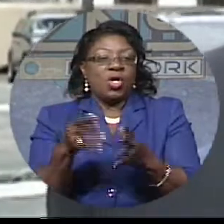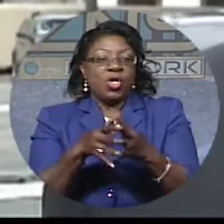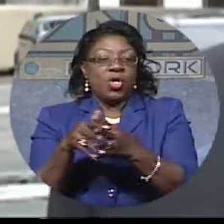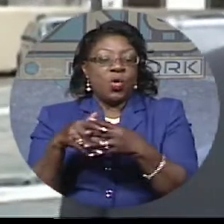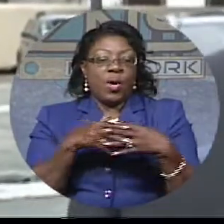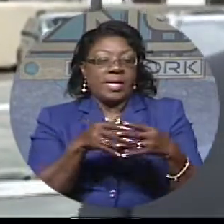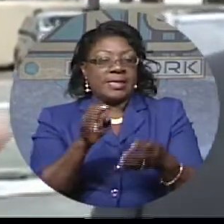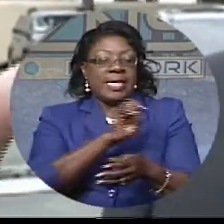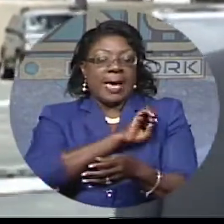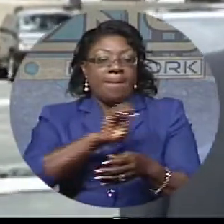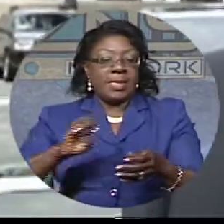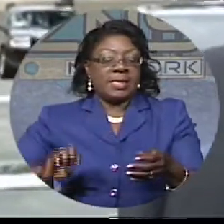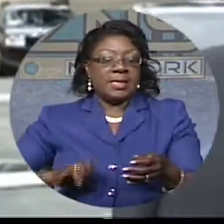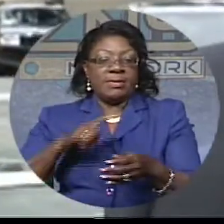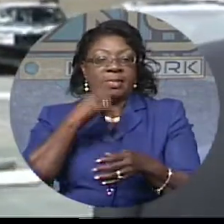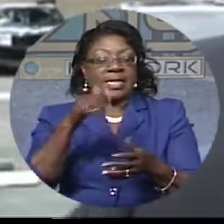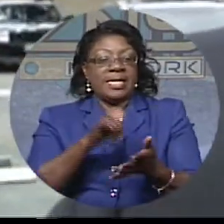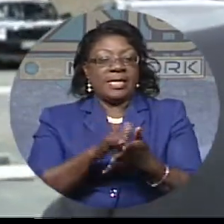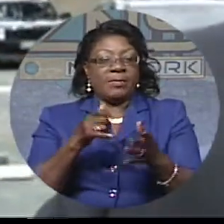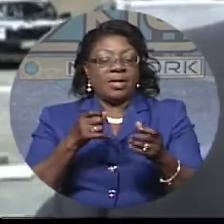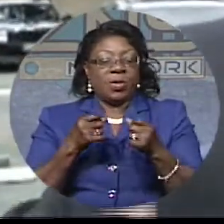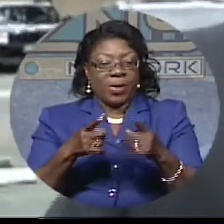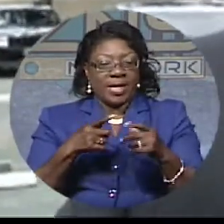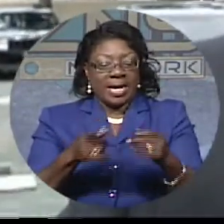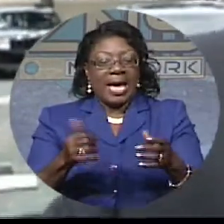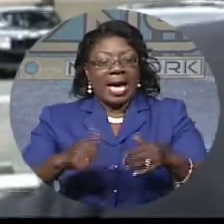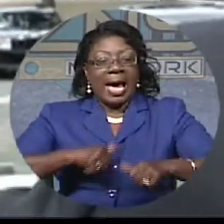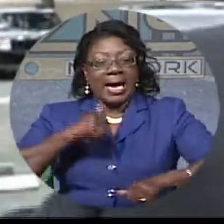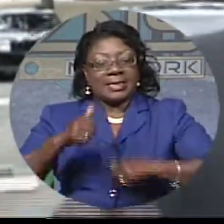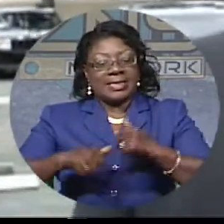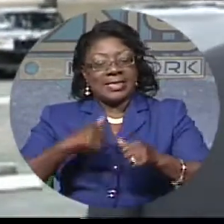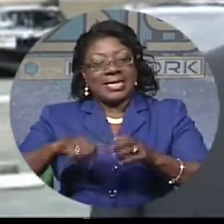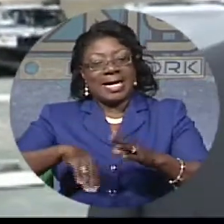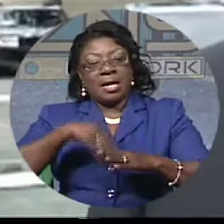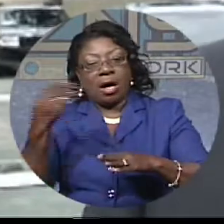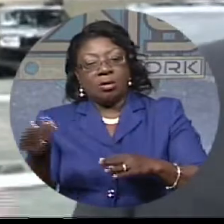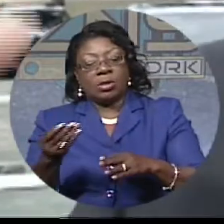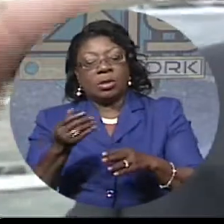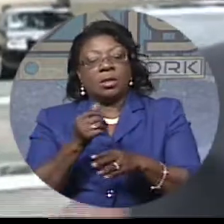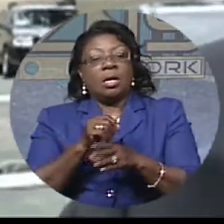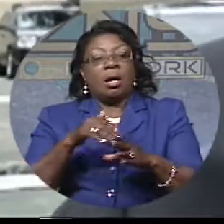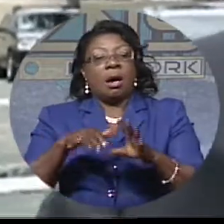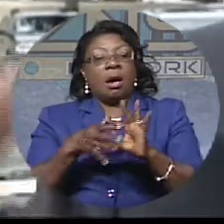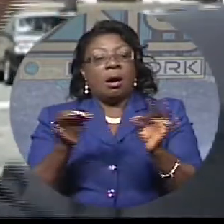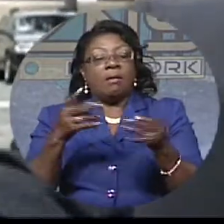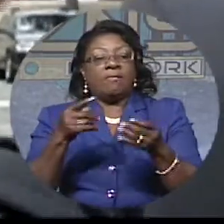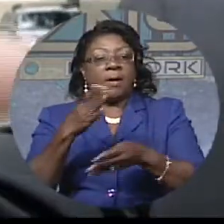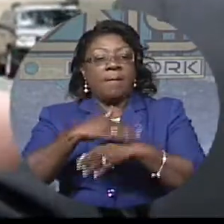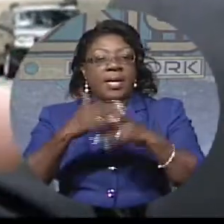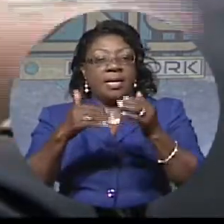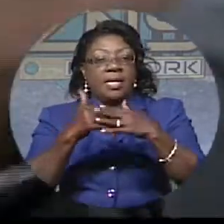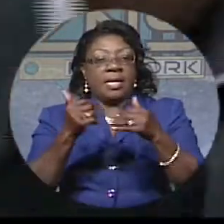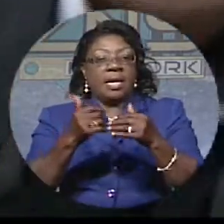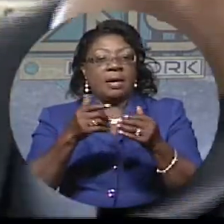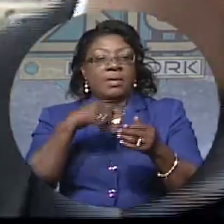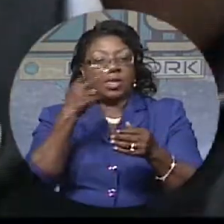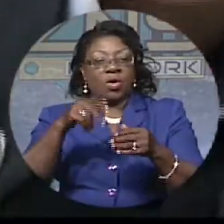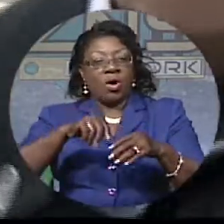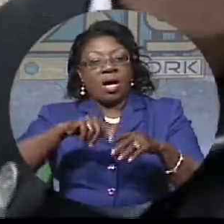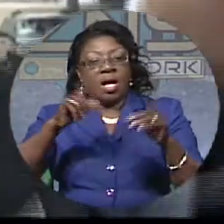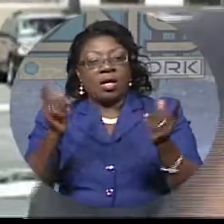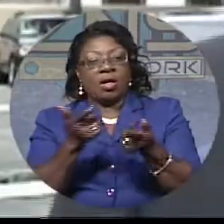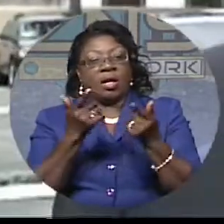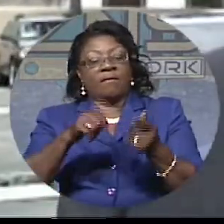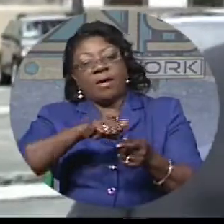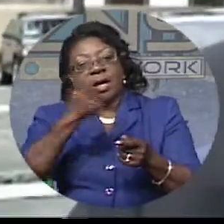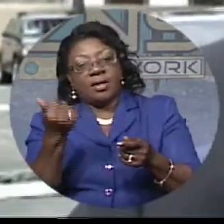of the Royal Bahamas Police Force, while employees from Winterbotham Place and PJ House looked on from across the road, puzzled as to